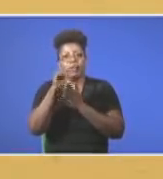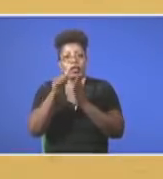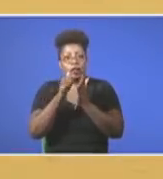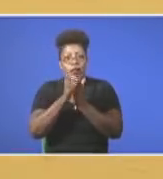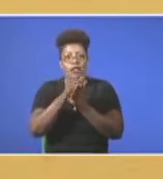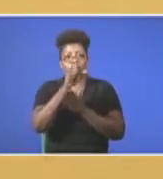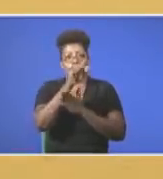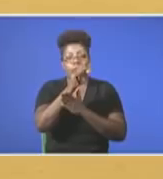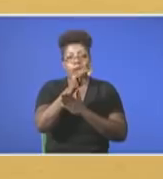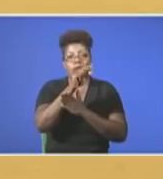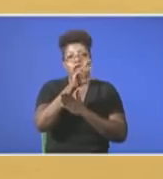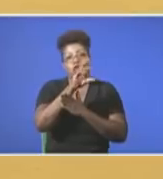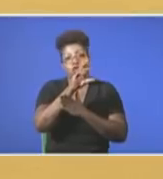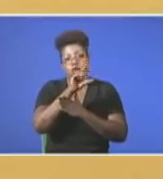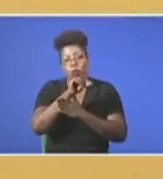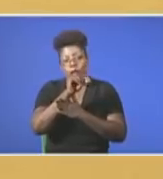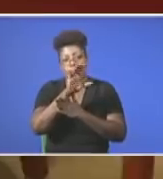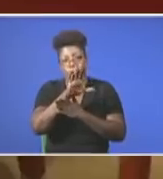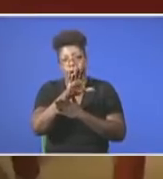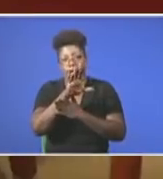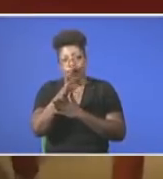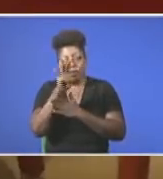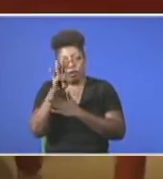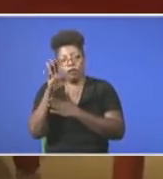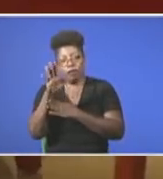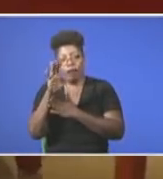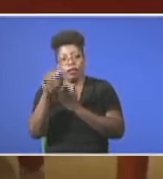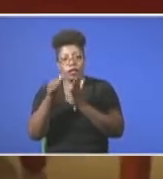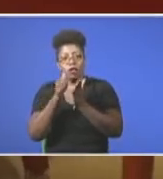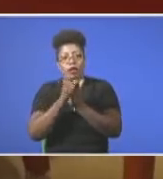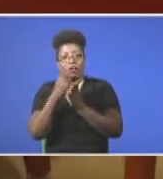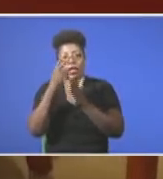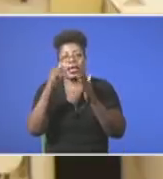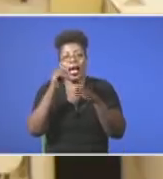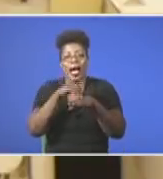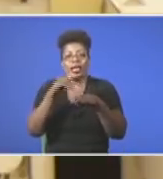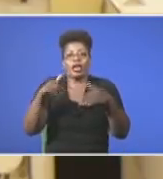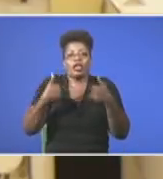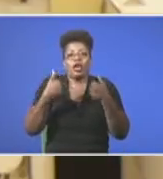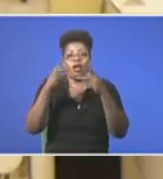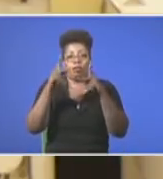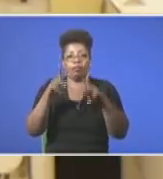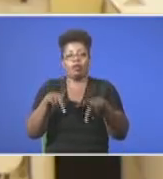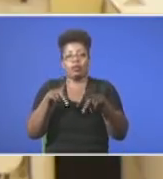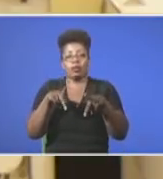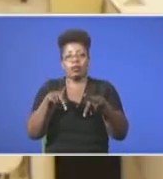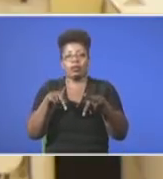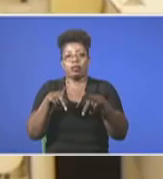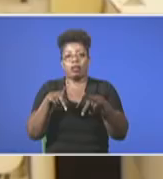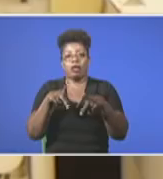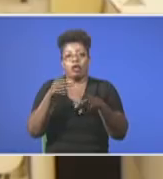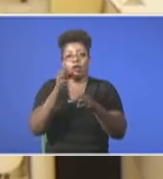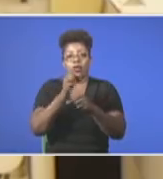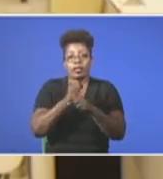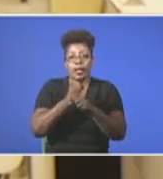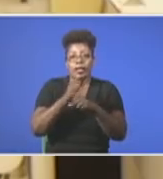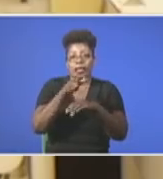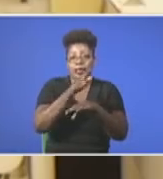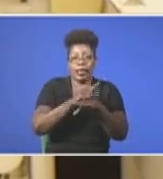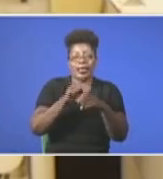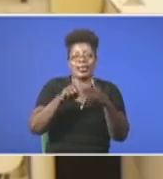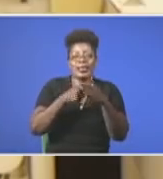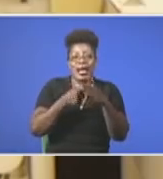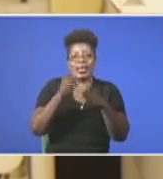20% between 25 and 45. So I think we're pretty much looking at young people who are by and large women looking to